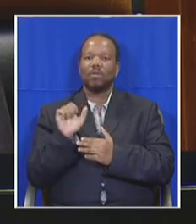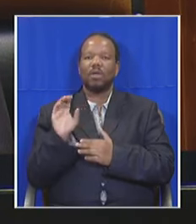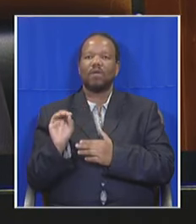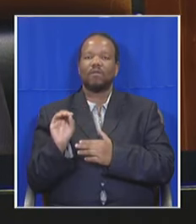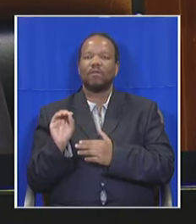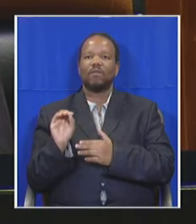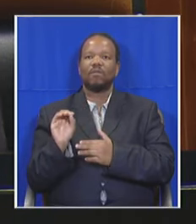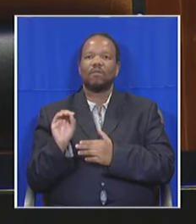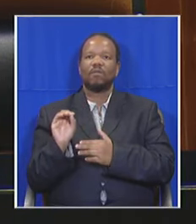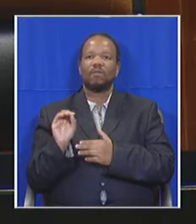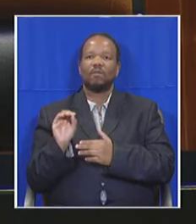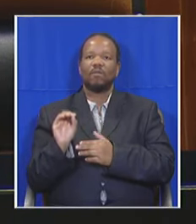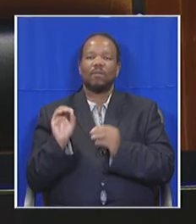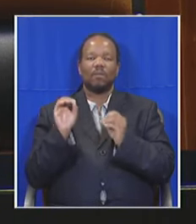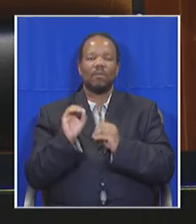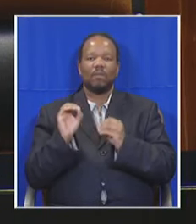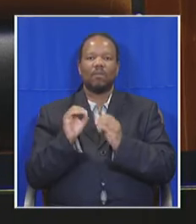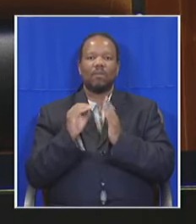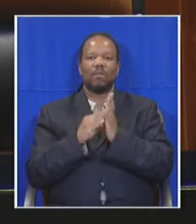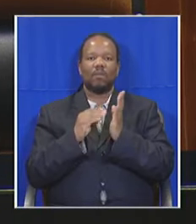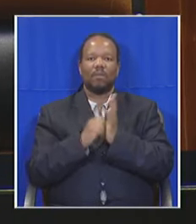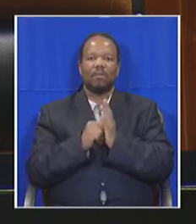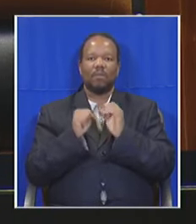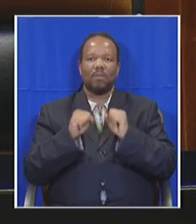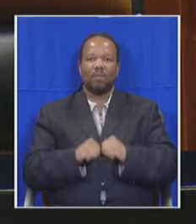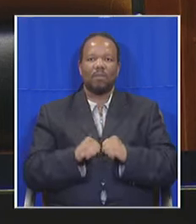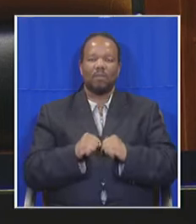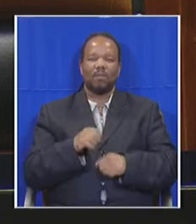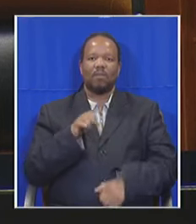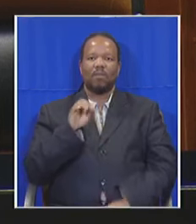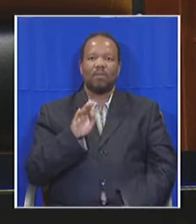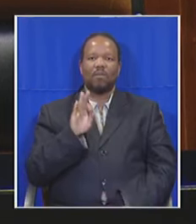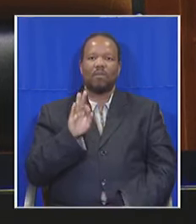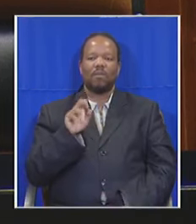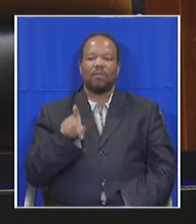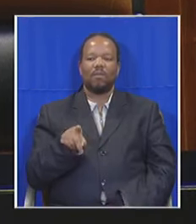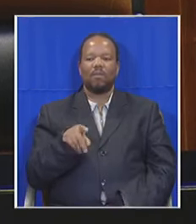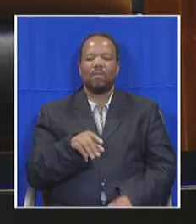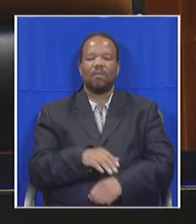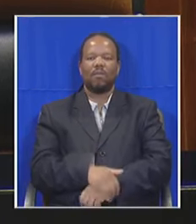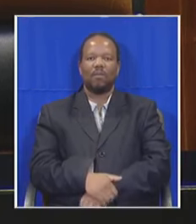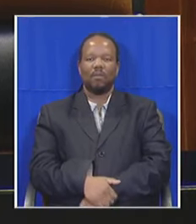motion? No objections agreed to. FF plus?